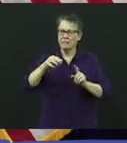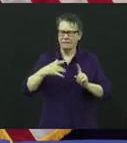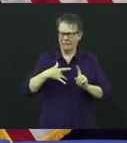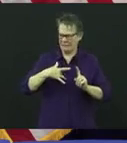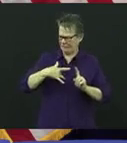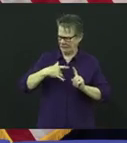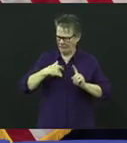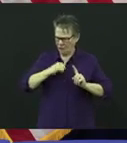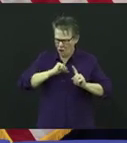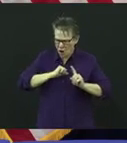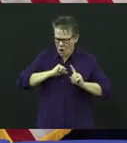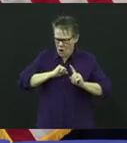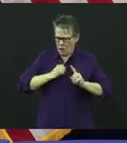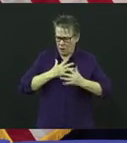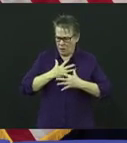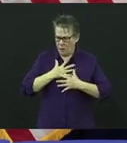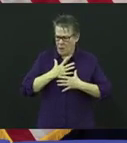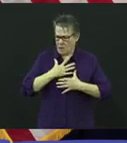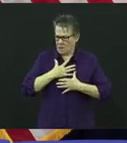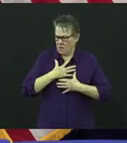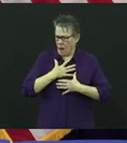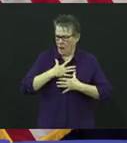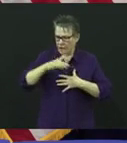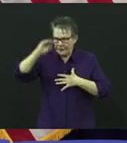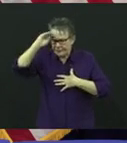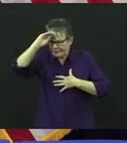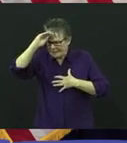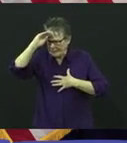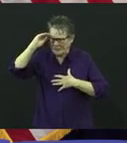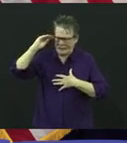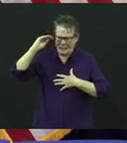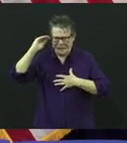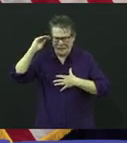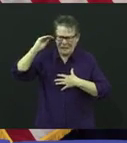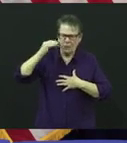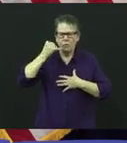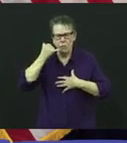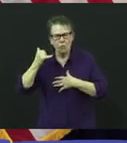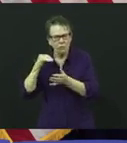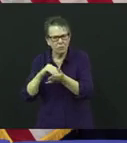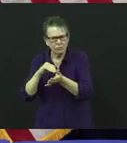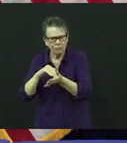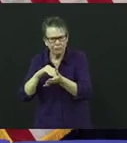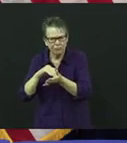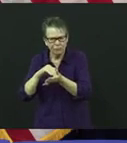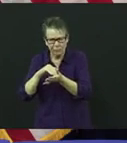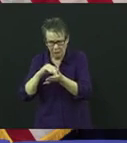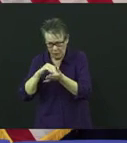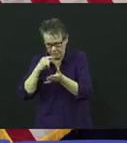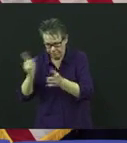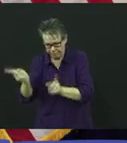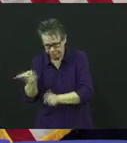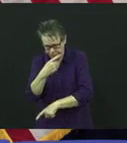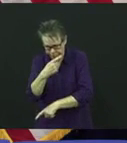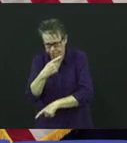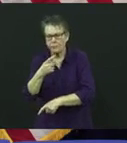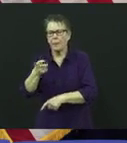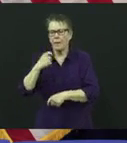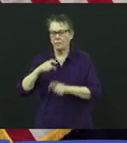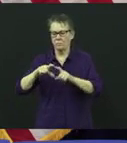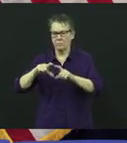have symptoms to get into these testing opportunities first. As this new site in Passaic and other new sites